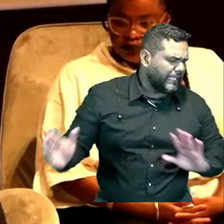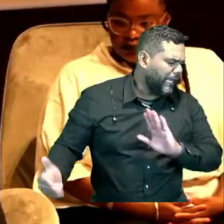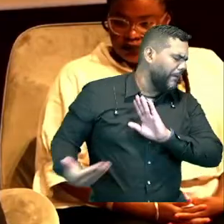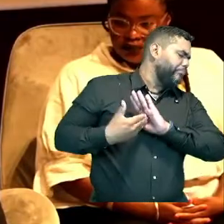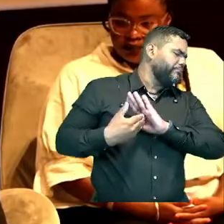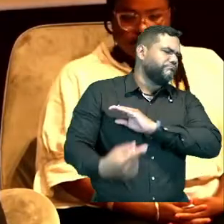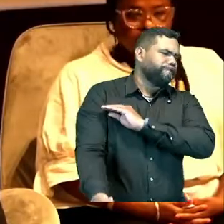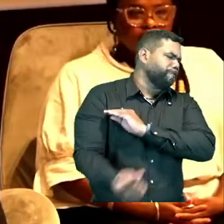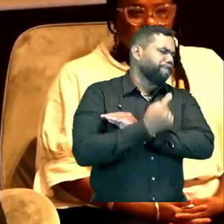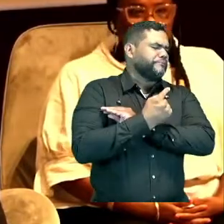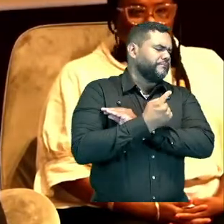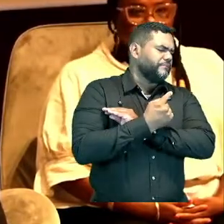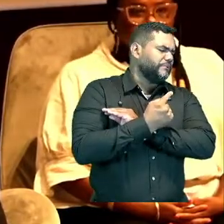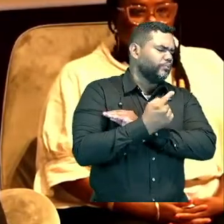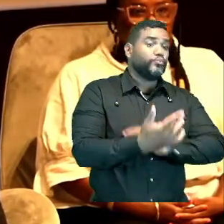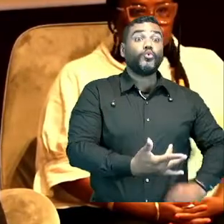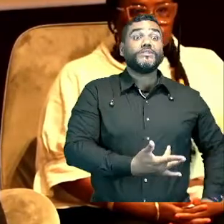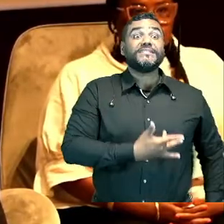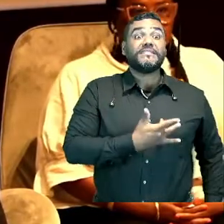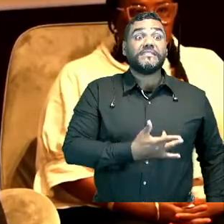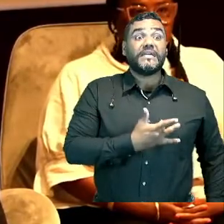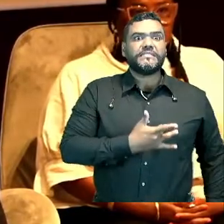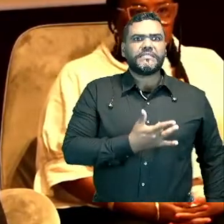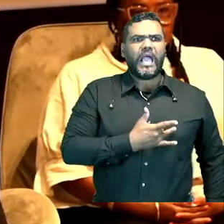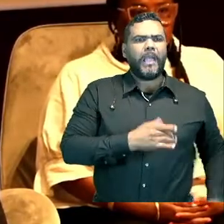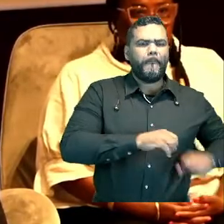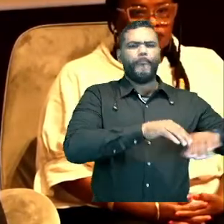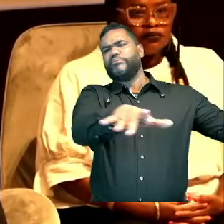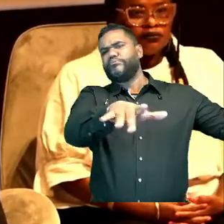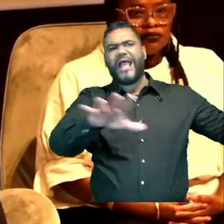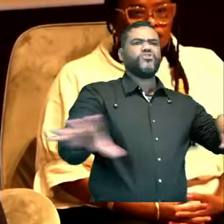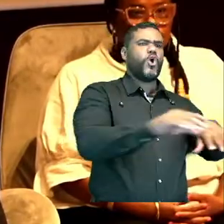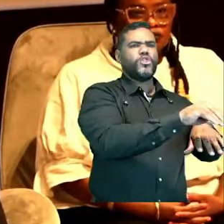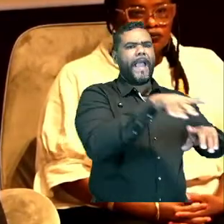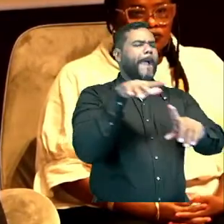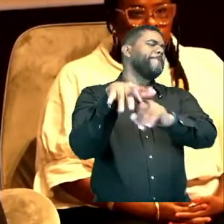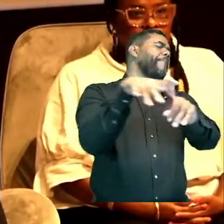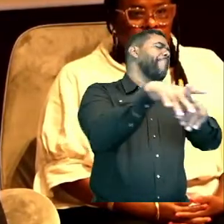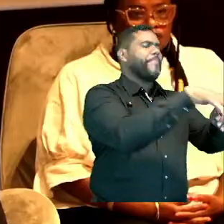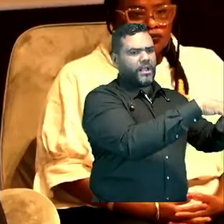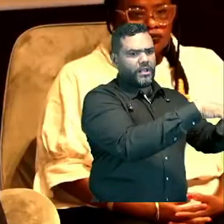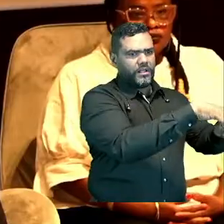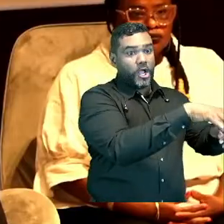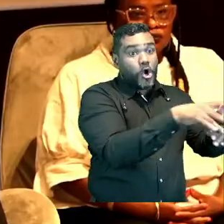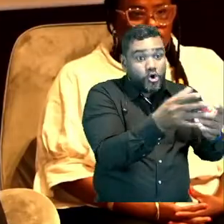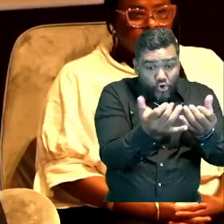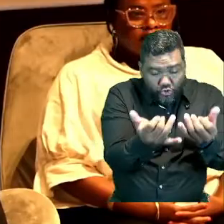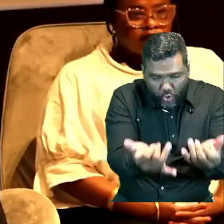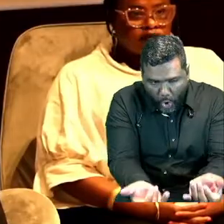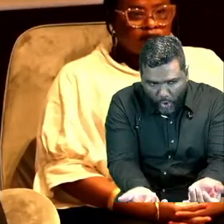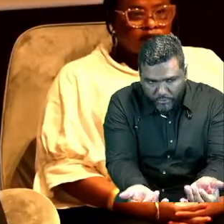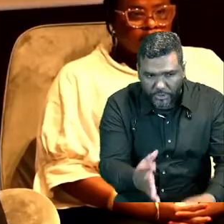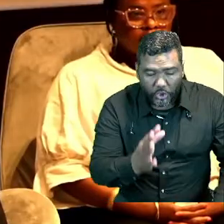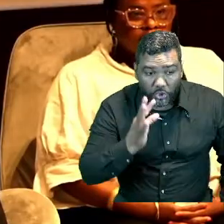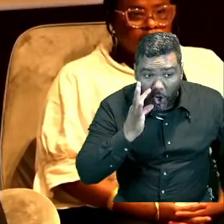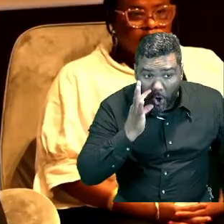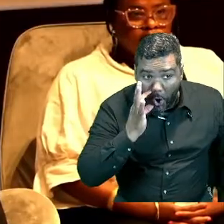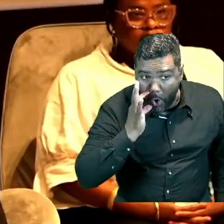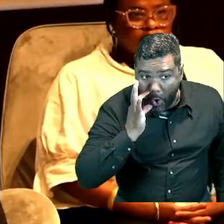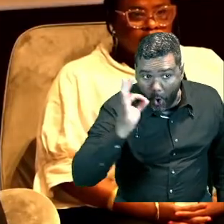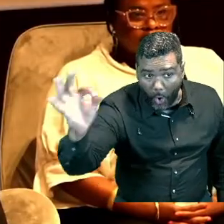able to live with all this pain in this country, because when one of our own is attacked, we feel that we're all